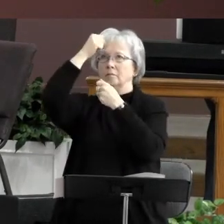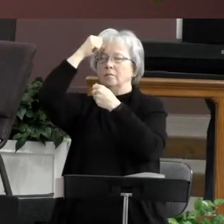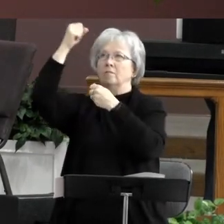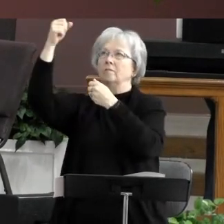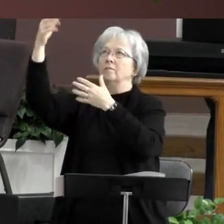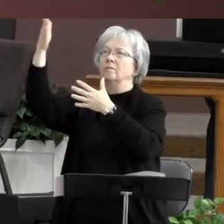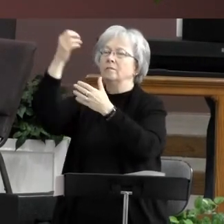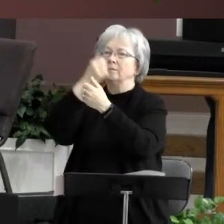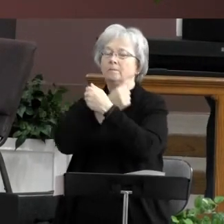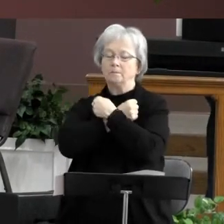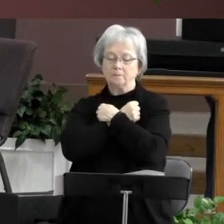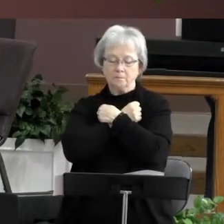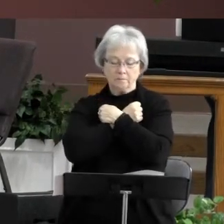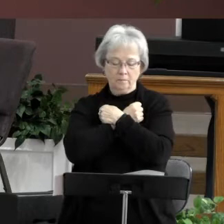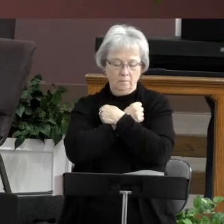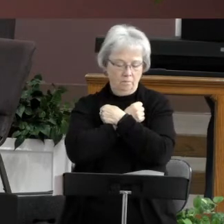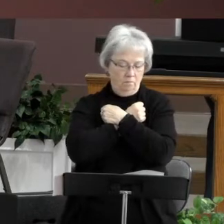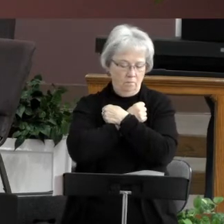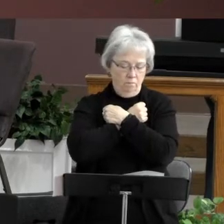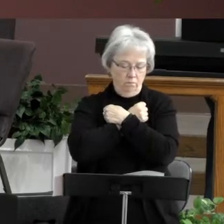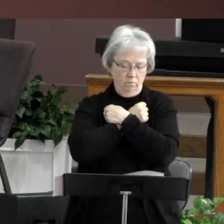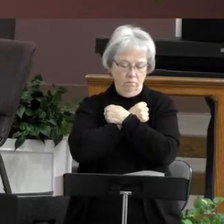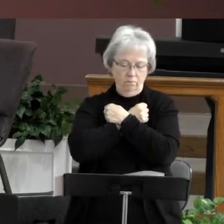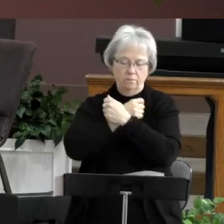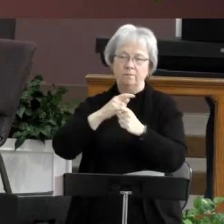our Father's